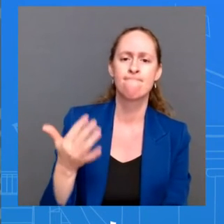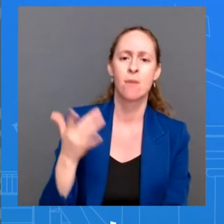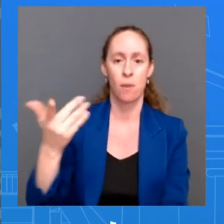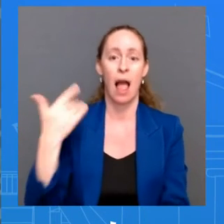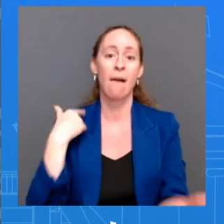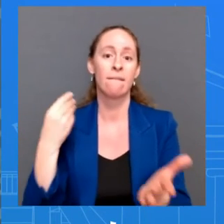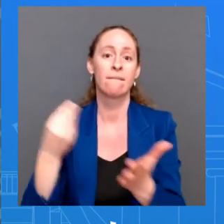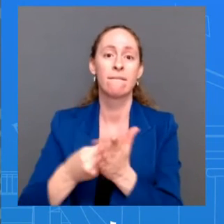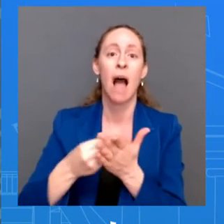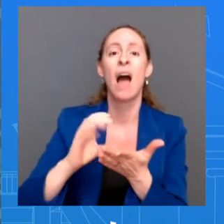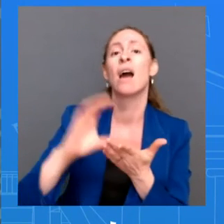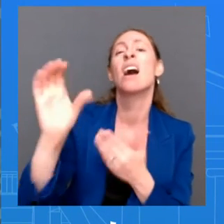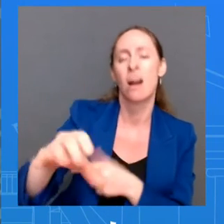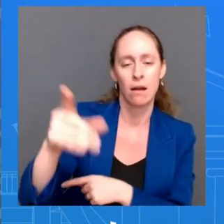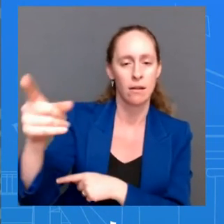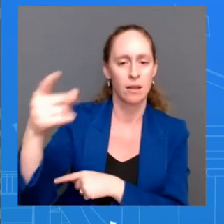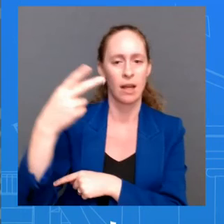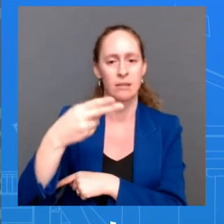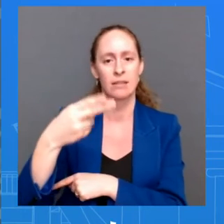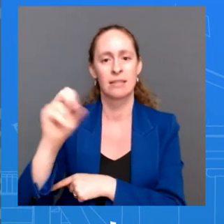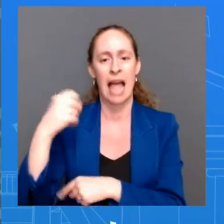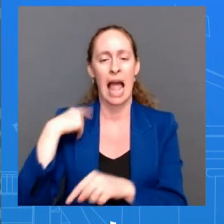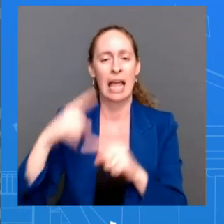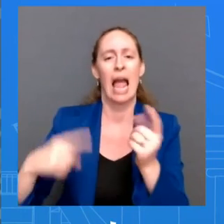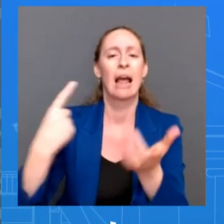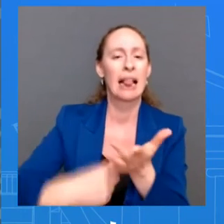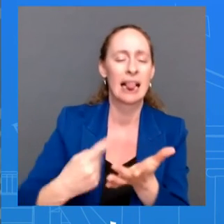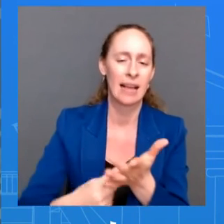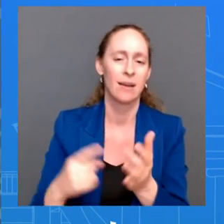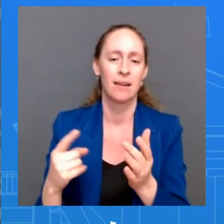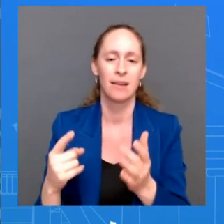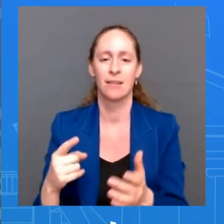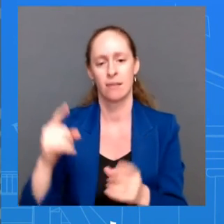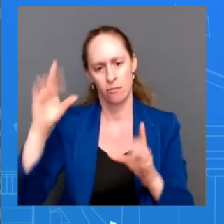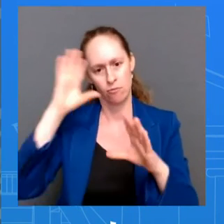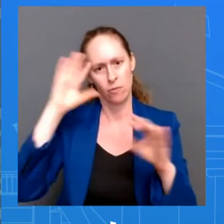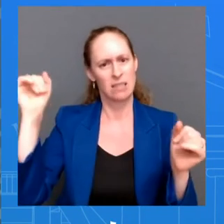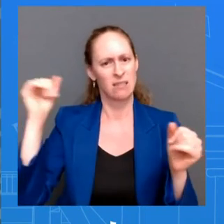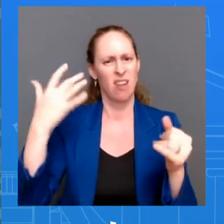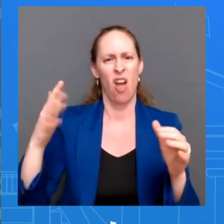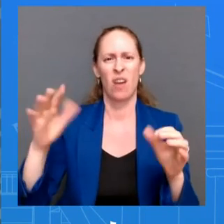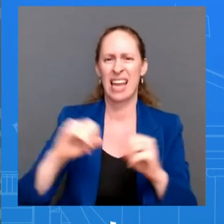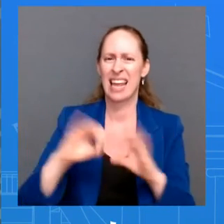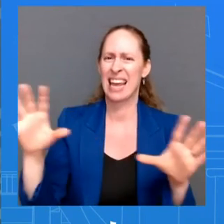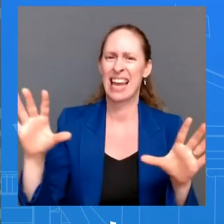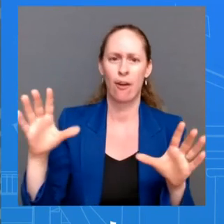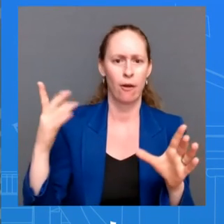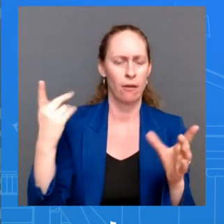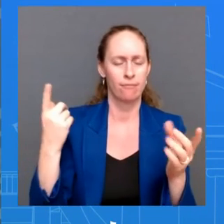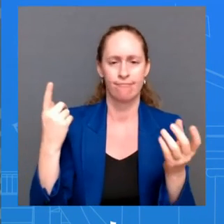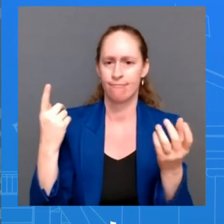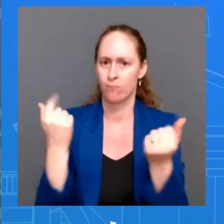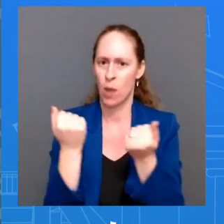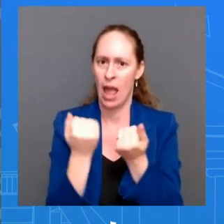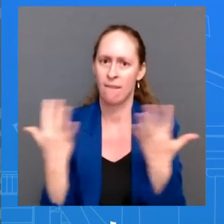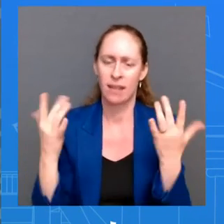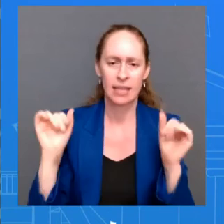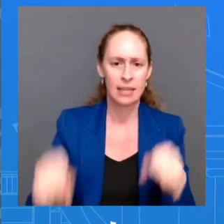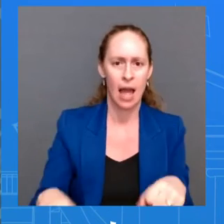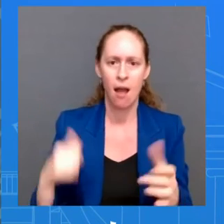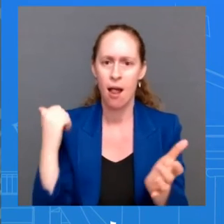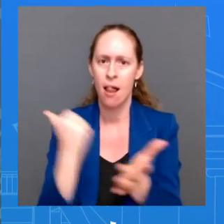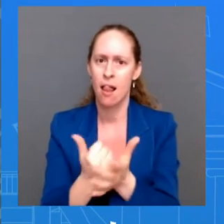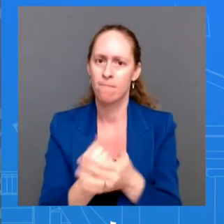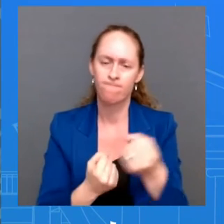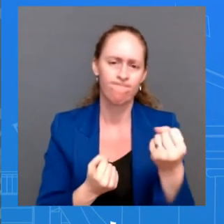sure that we do everything we can, and he put forth those two actions. When it comes to anything